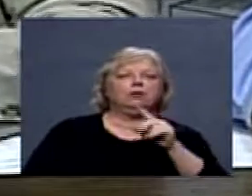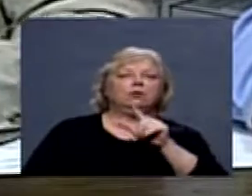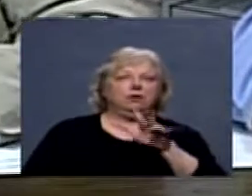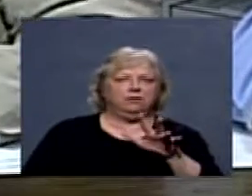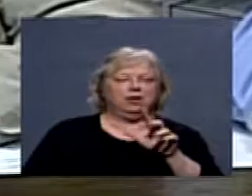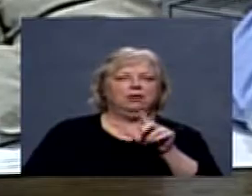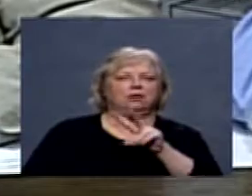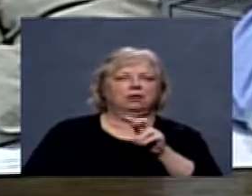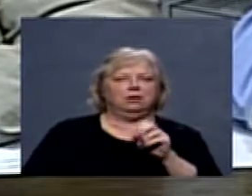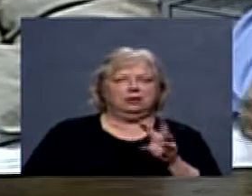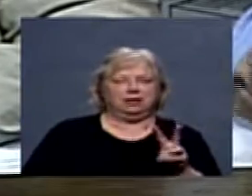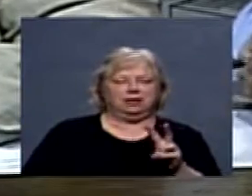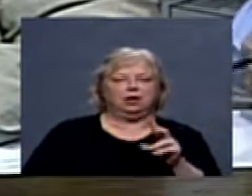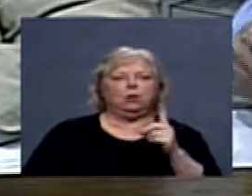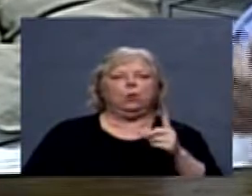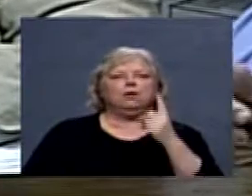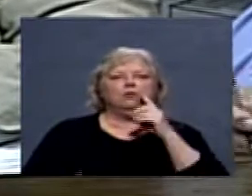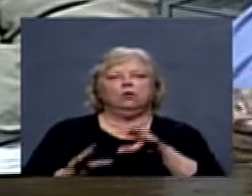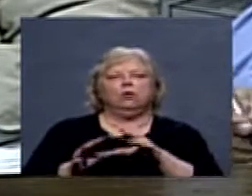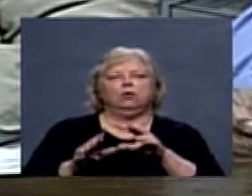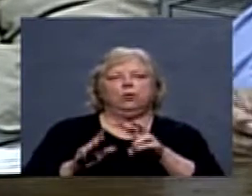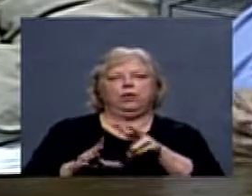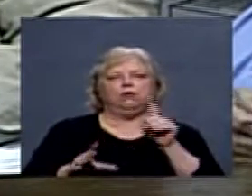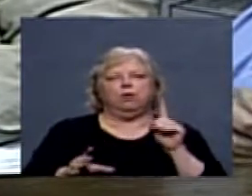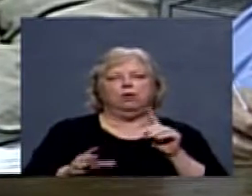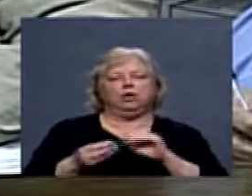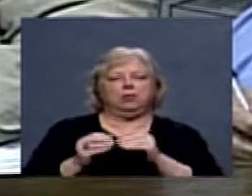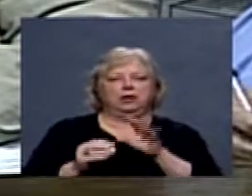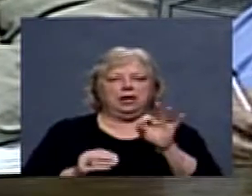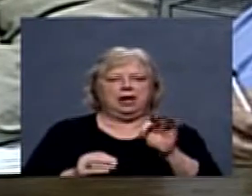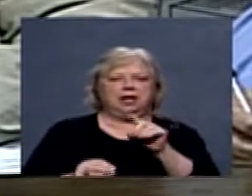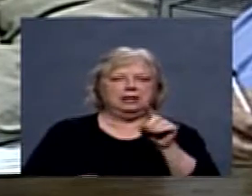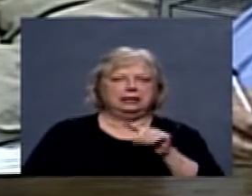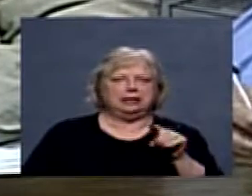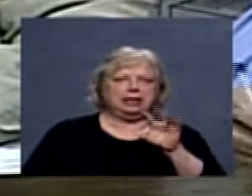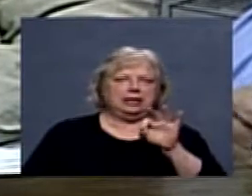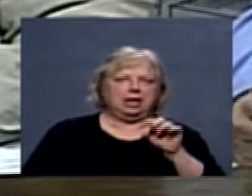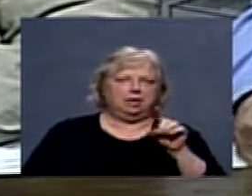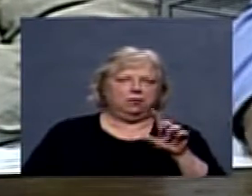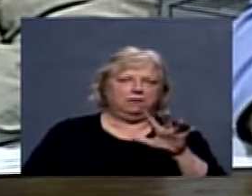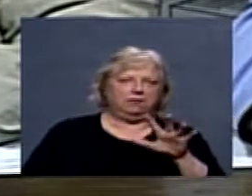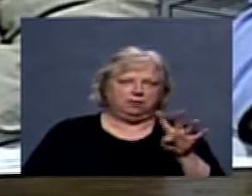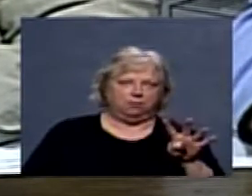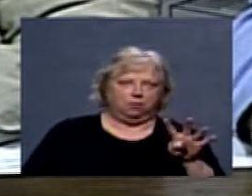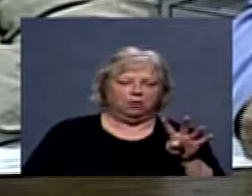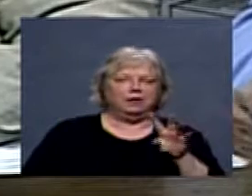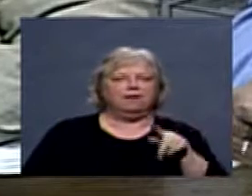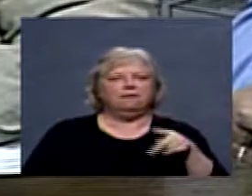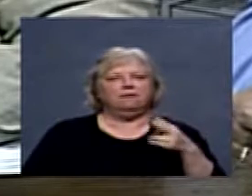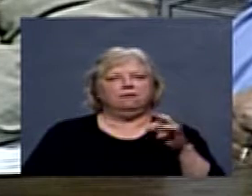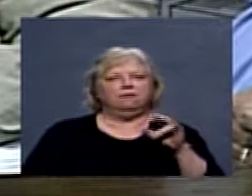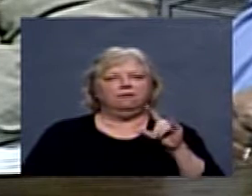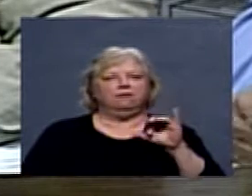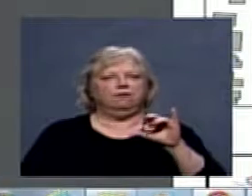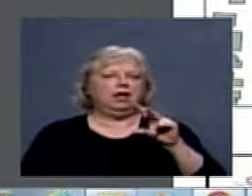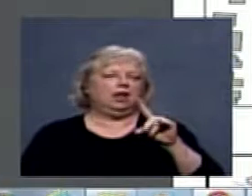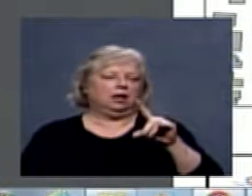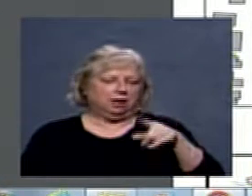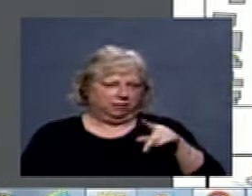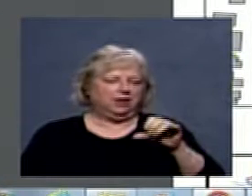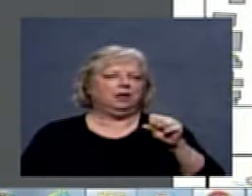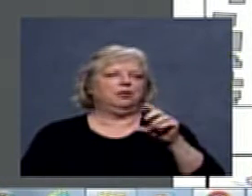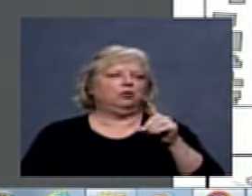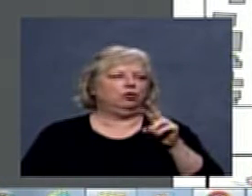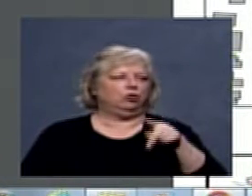2016. You have one item on consent withdrawal, item number 9, file number Z9154, Phillips Duplexes Conditional Use